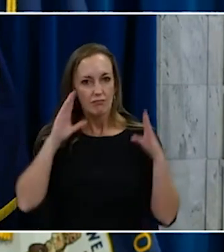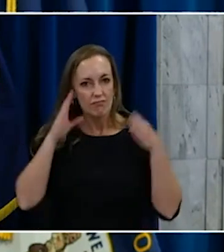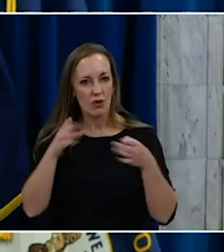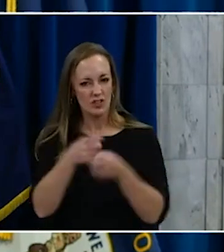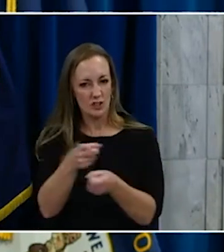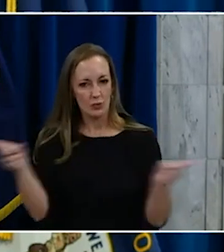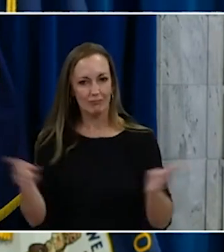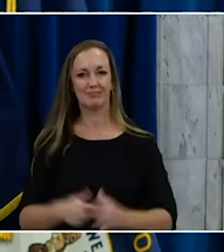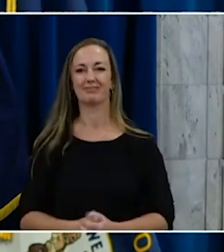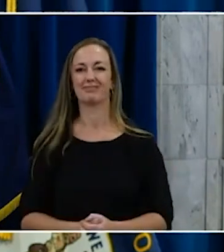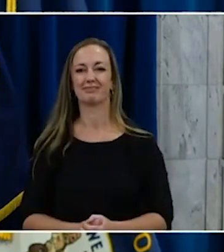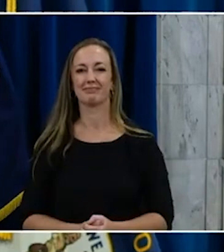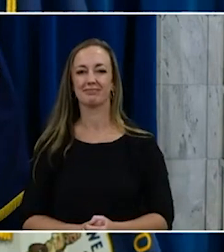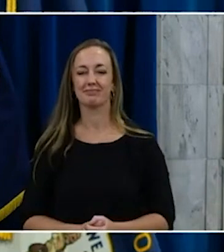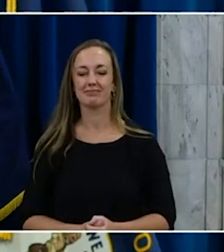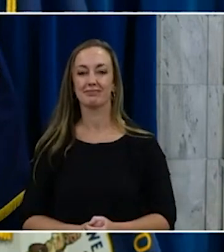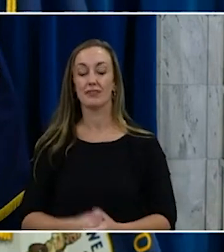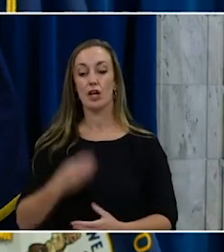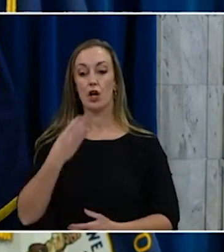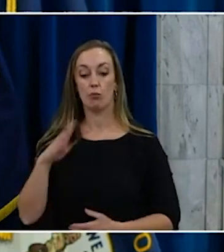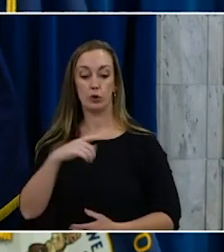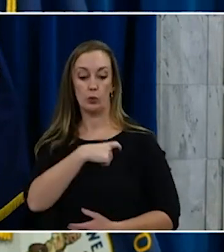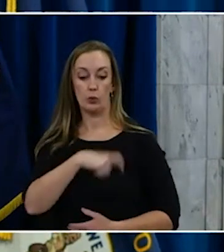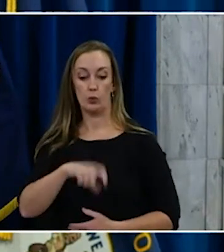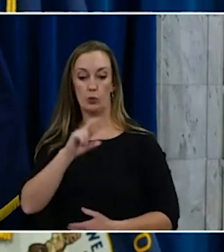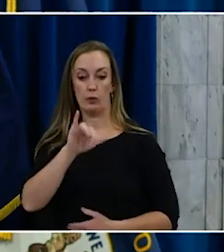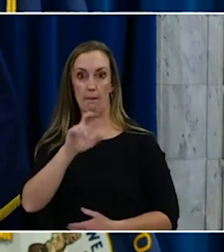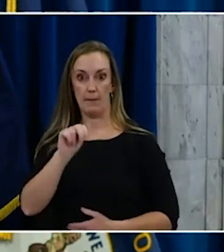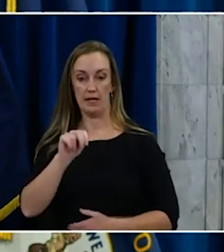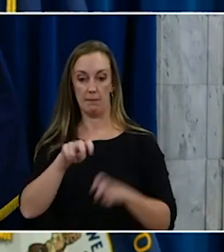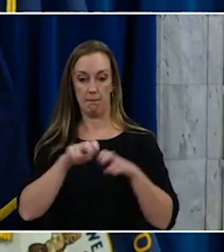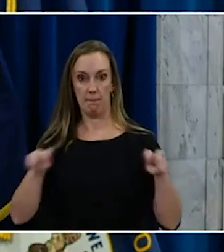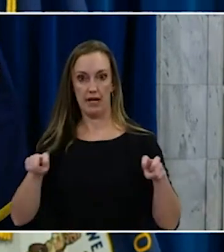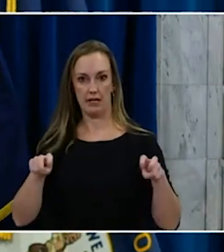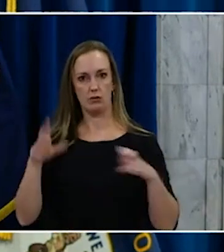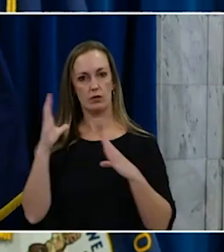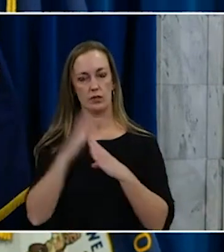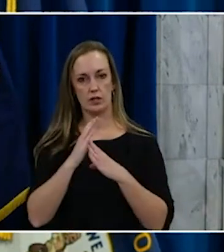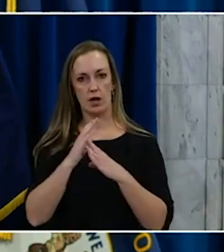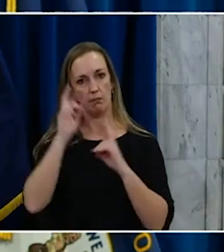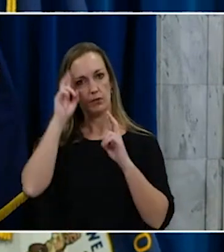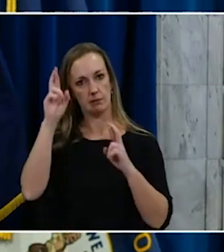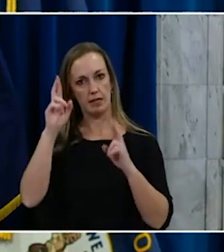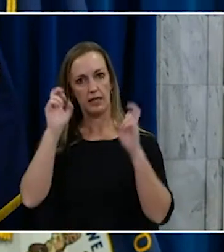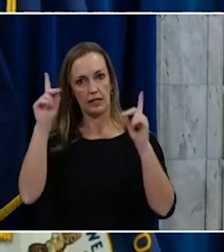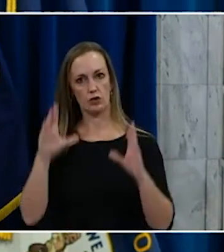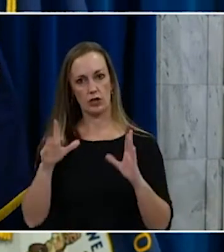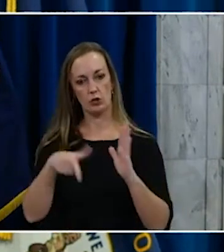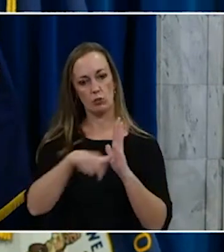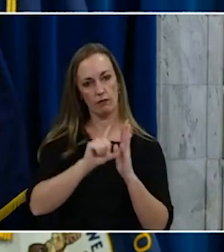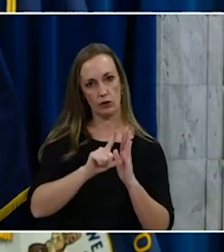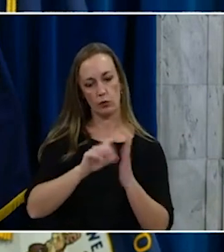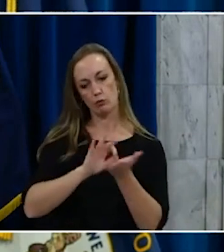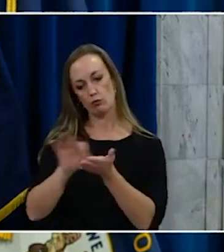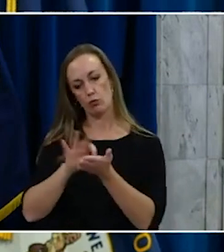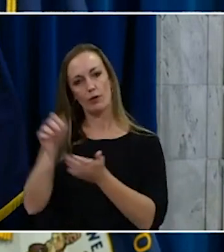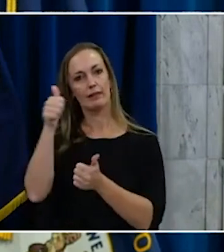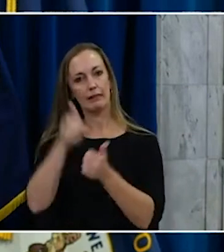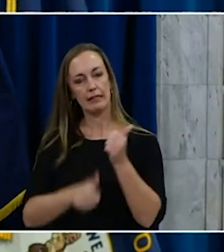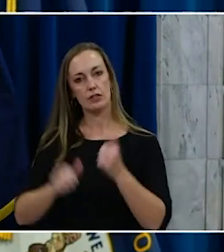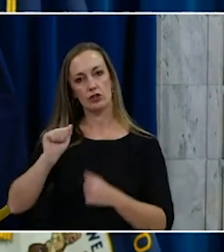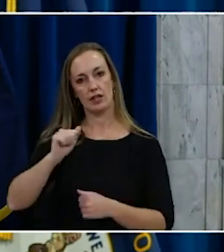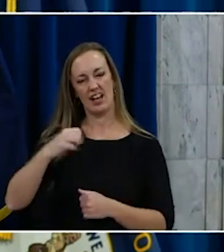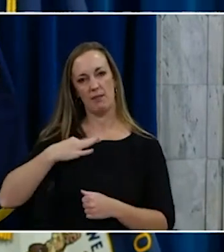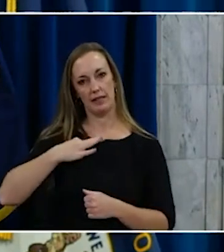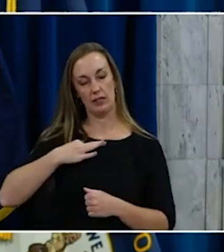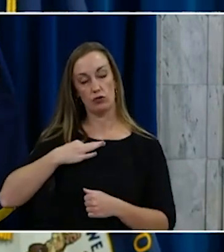you. A blue ribbon panel of highly respected educators reviewed and scored each application. Candidates receiving